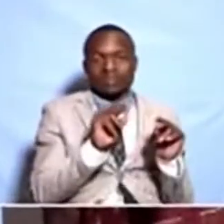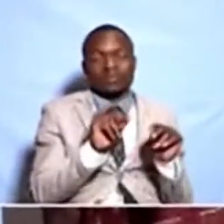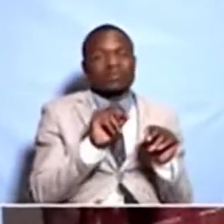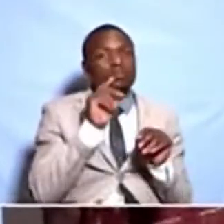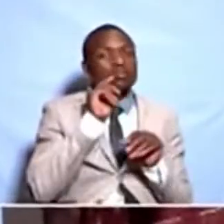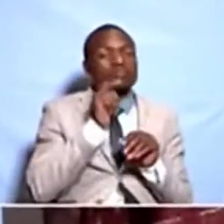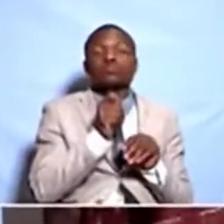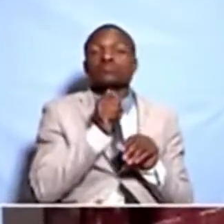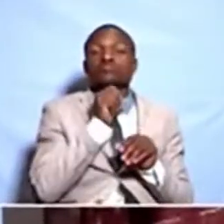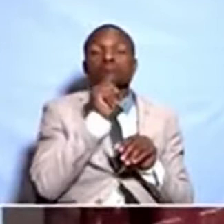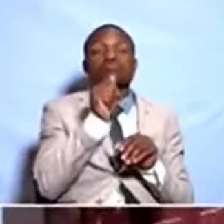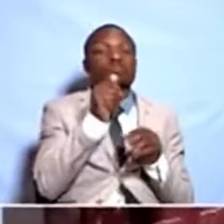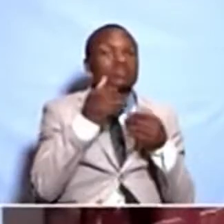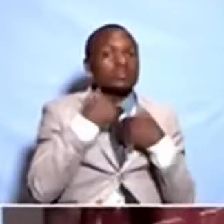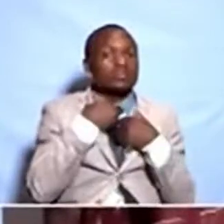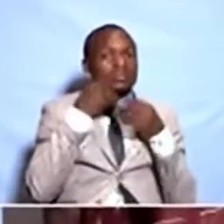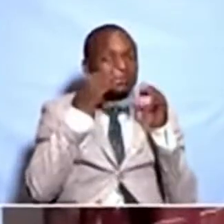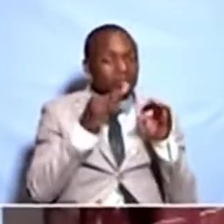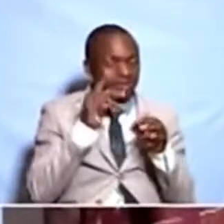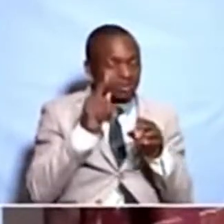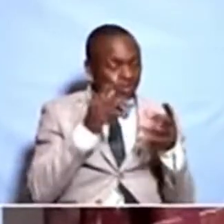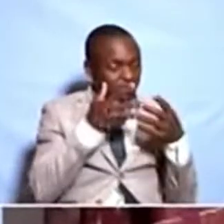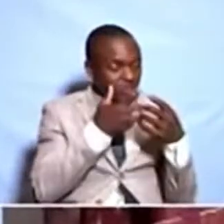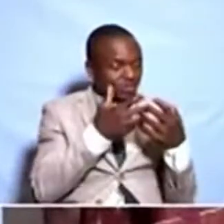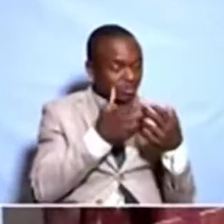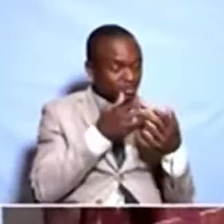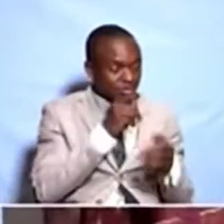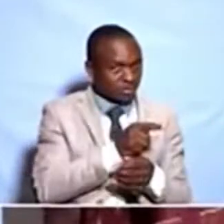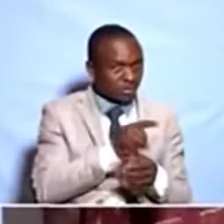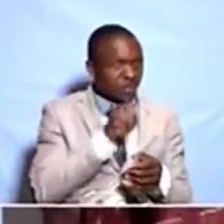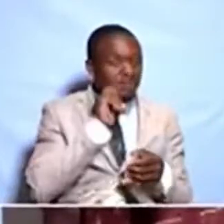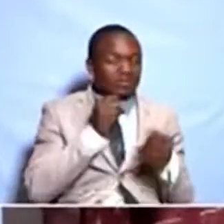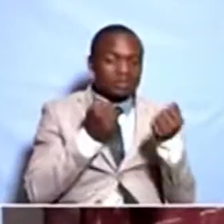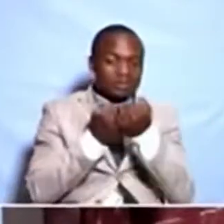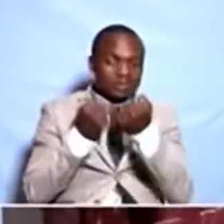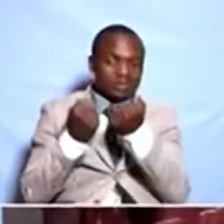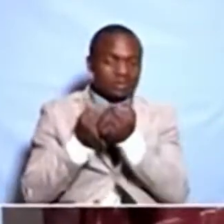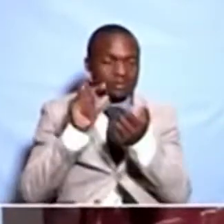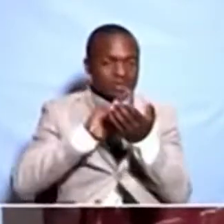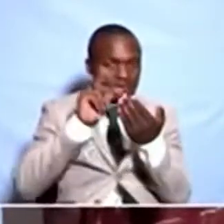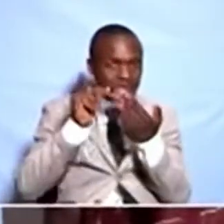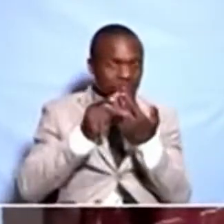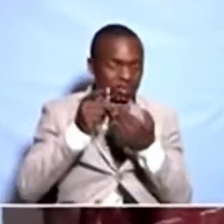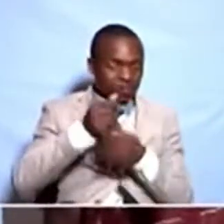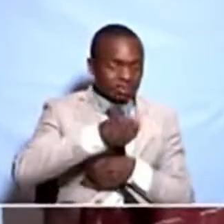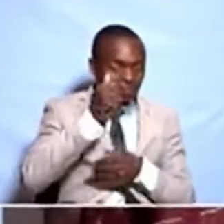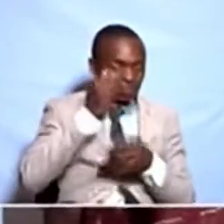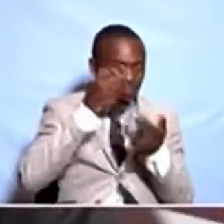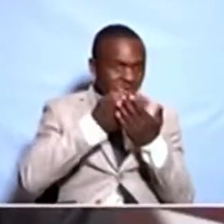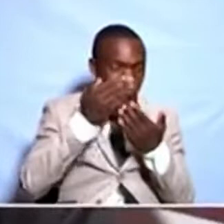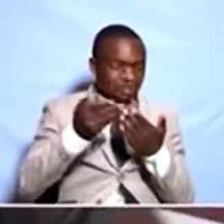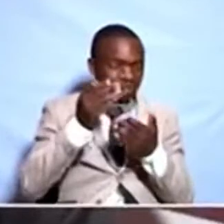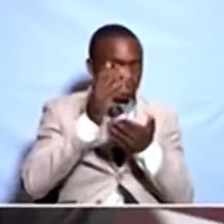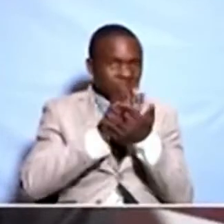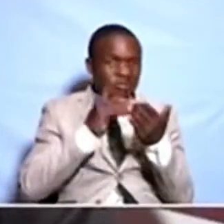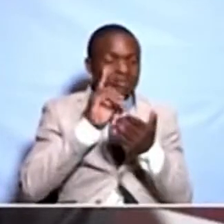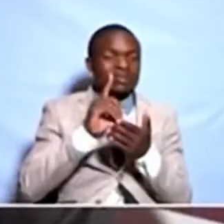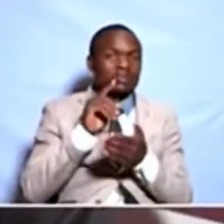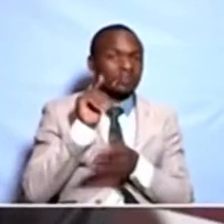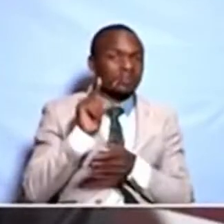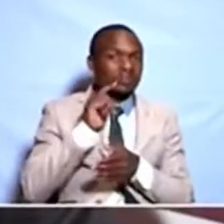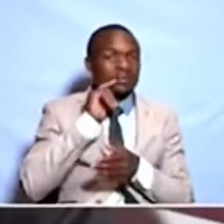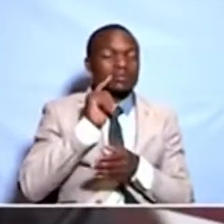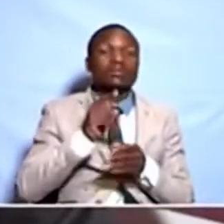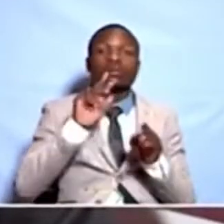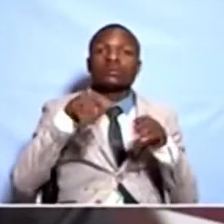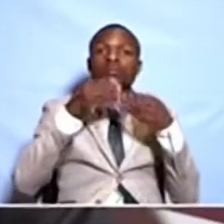should have, that engine, even much as you change, it should have supporting documents. But he bought it from somebody. Yeah, so that somebody must have